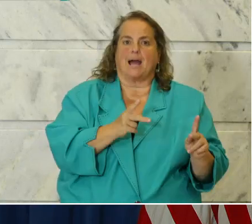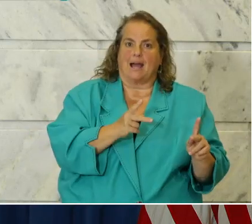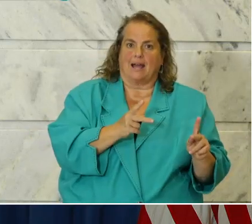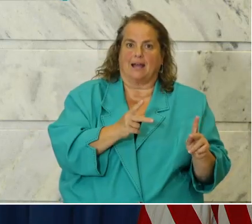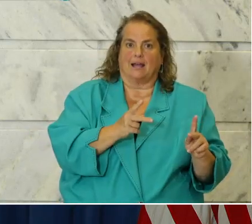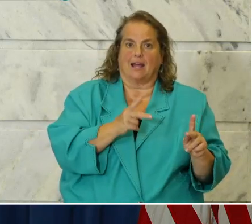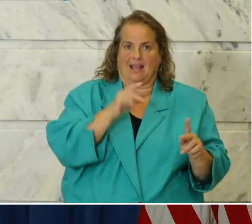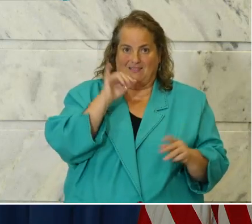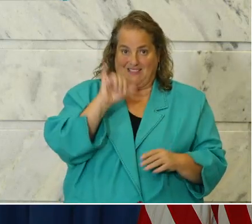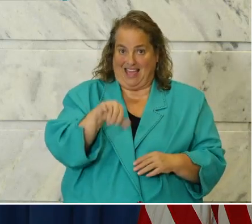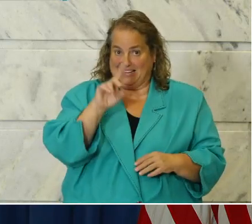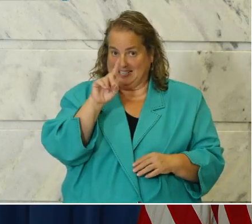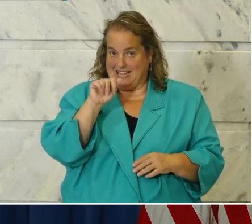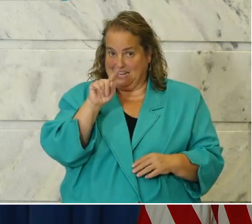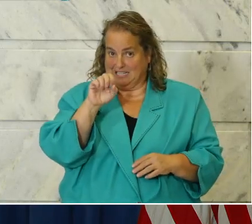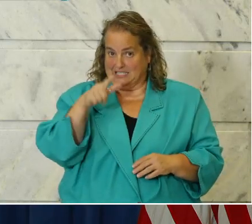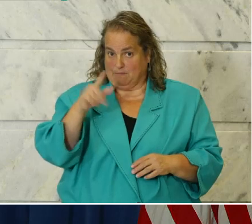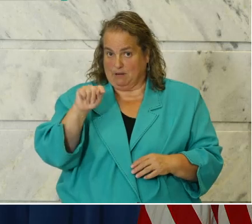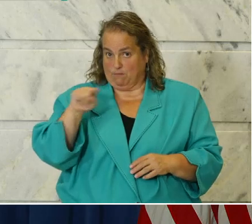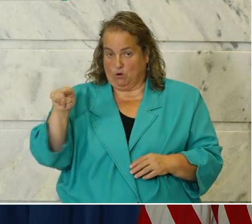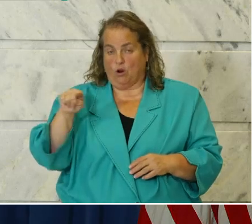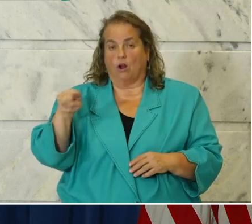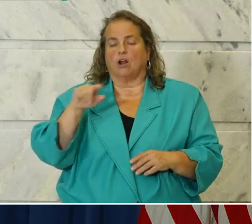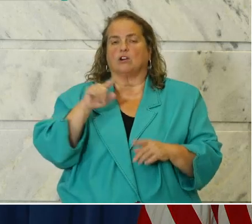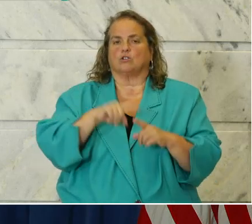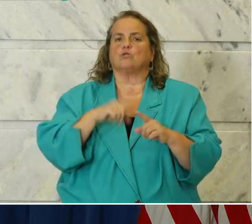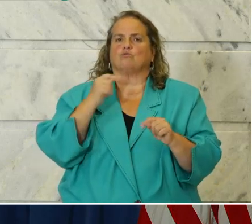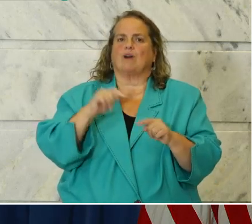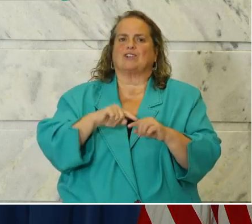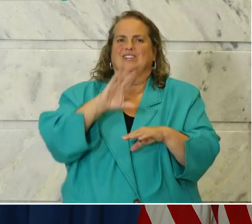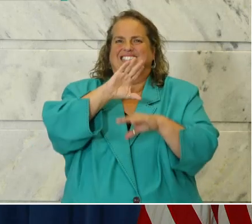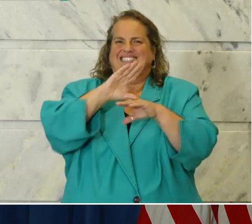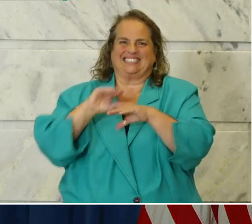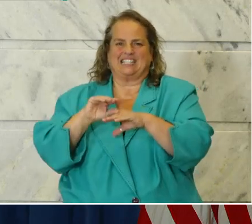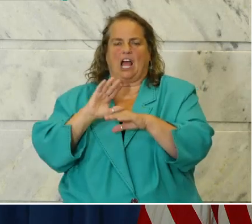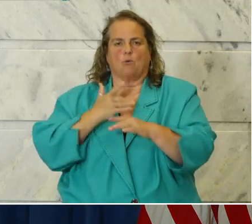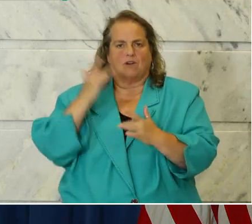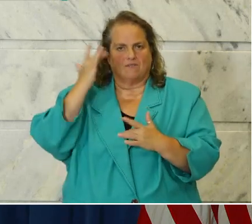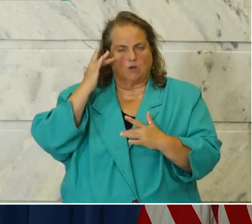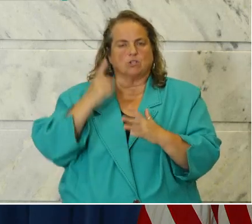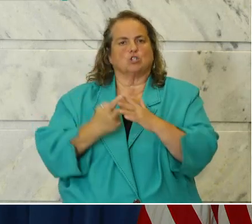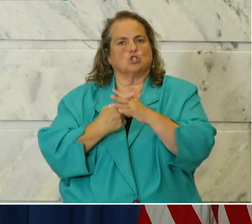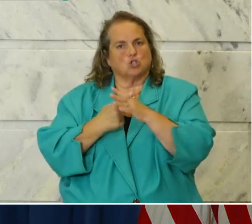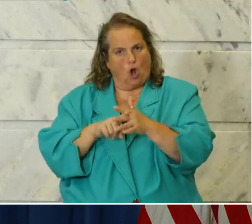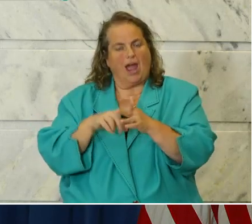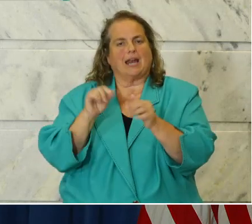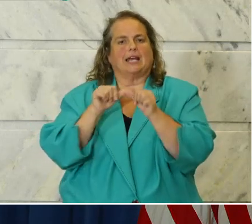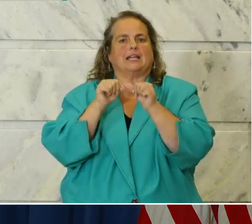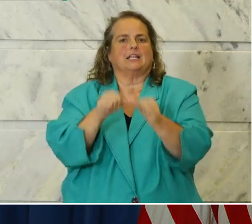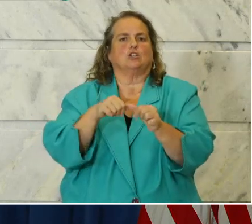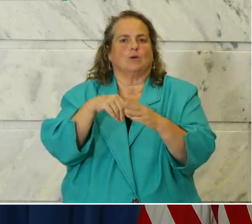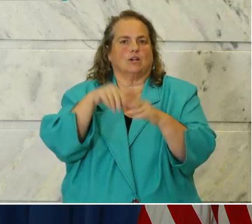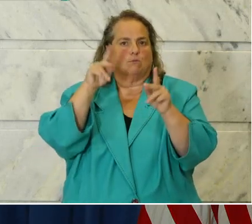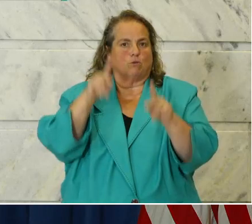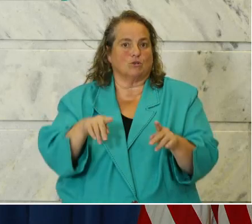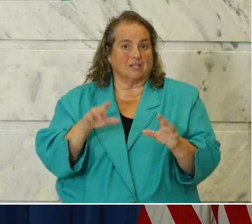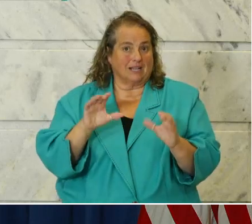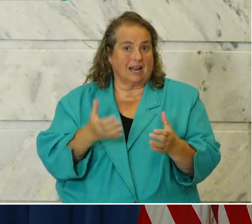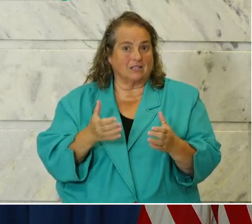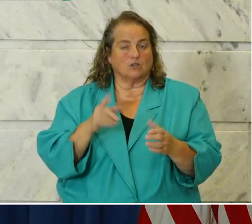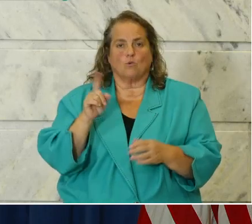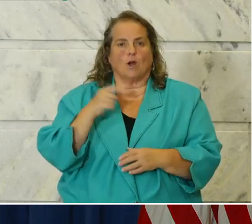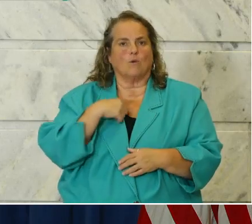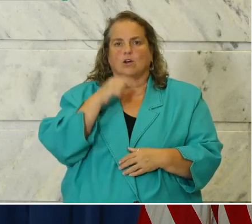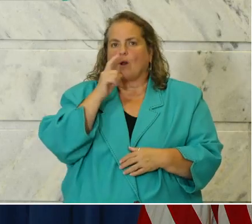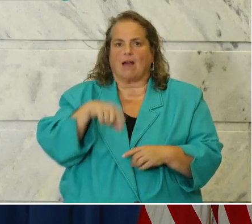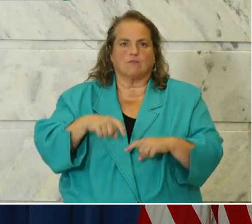which gives us enough time to hopefully knock this virus down and be ready to start and continue in-person classes to where we don't have